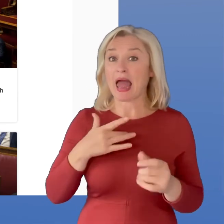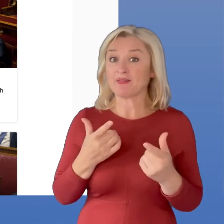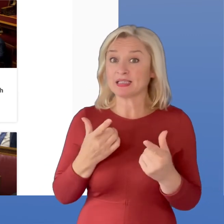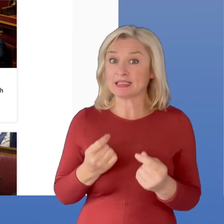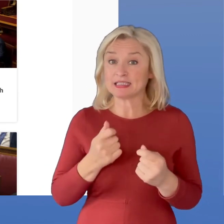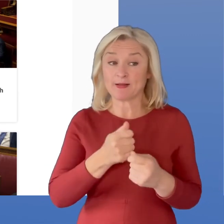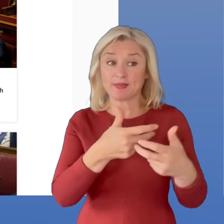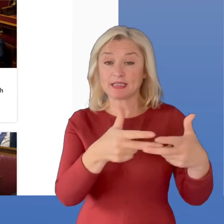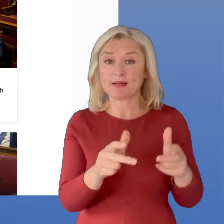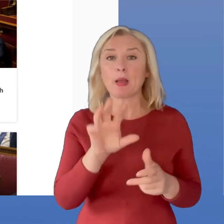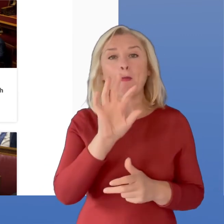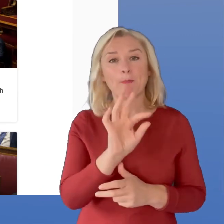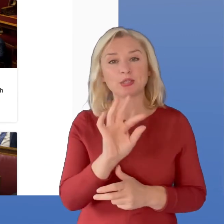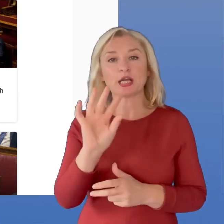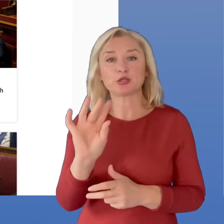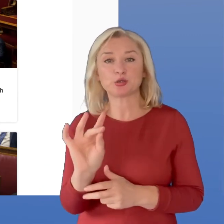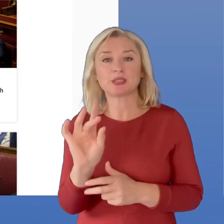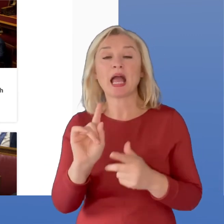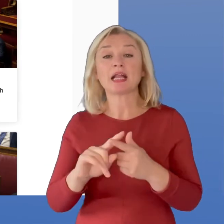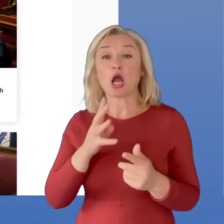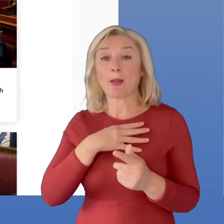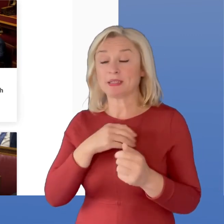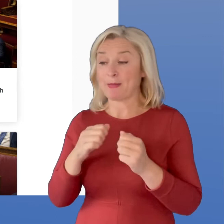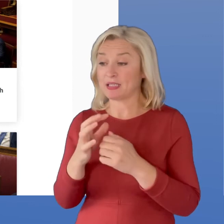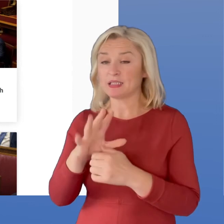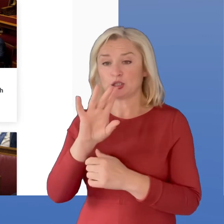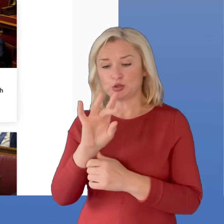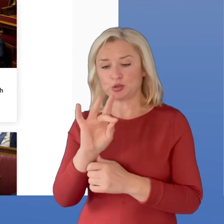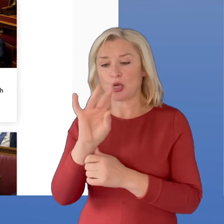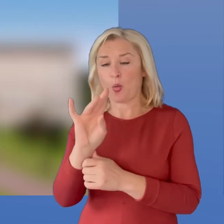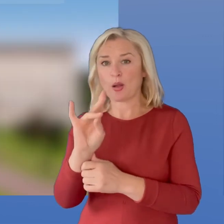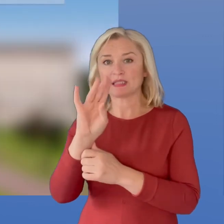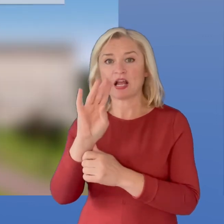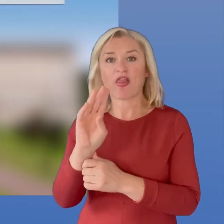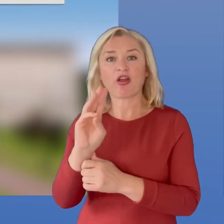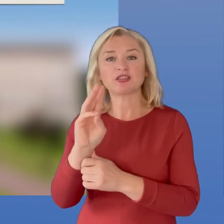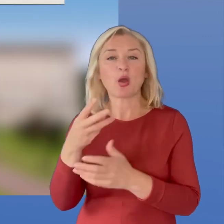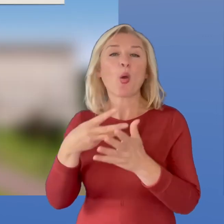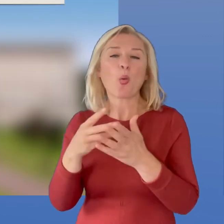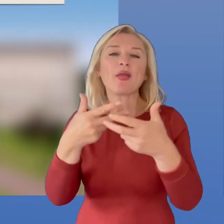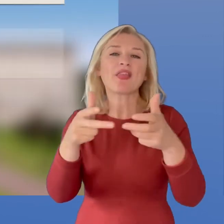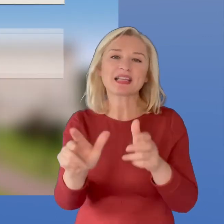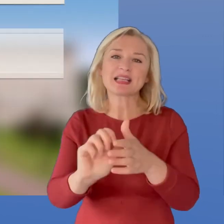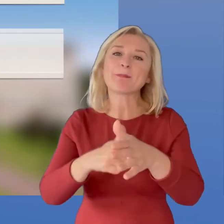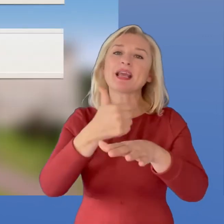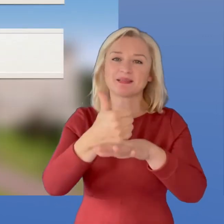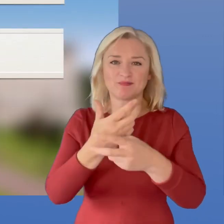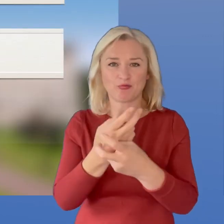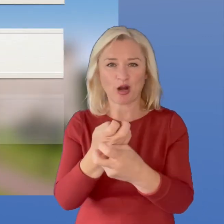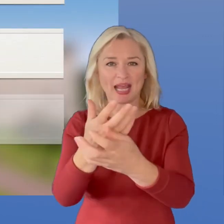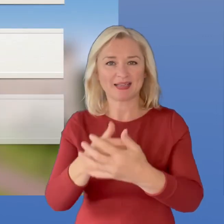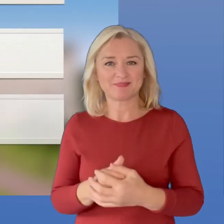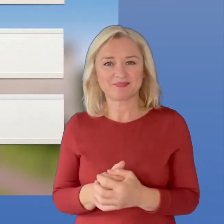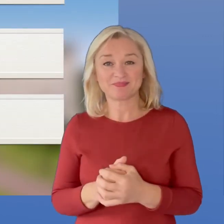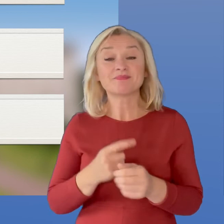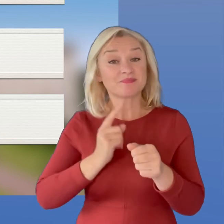every Tuesday, Wednesday and Thursday when the Assembly is in session. You can also follow us on Facebook, Instagram